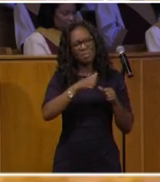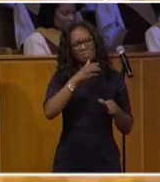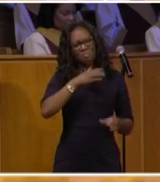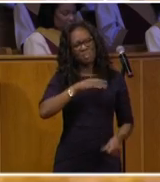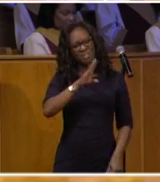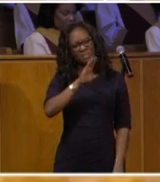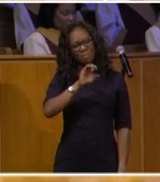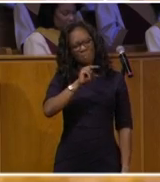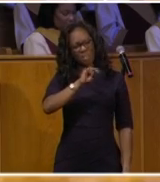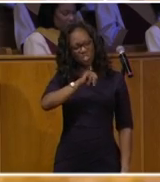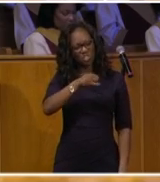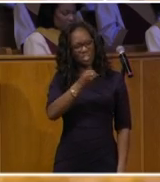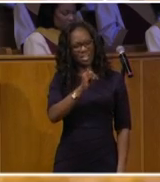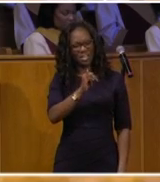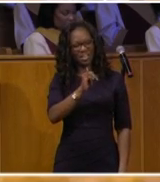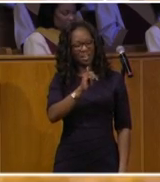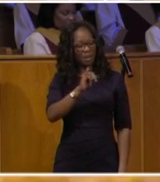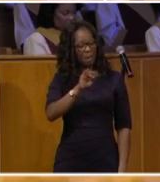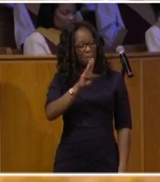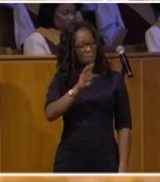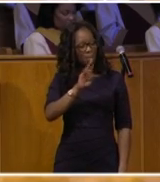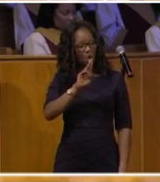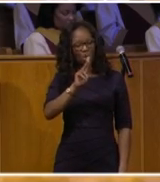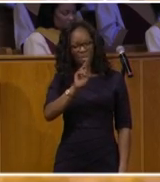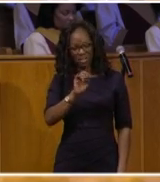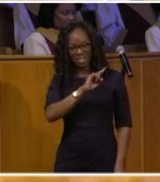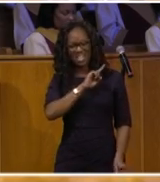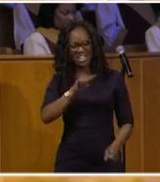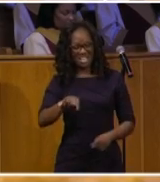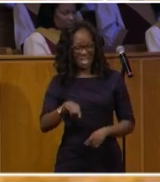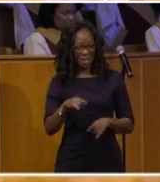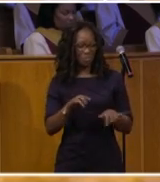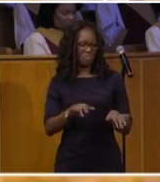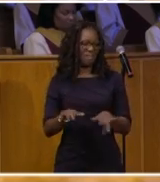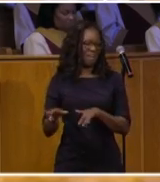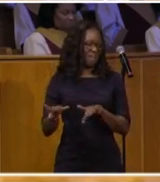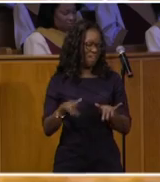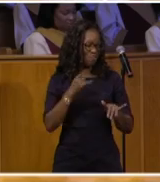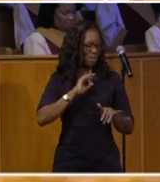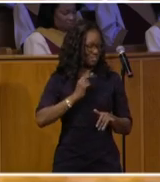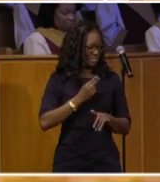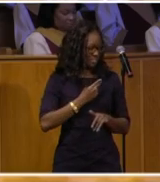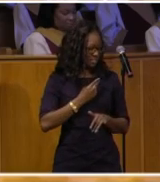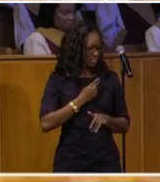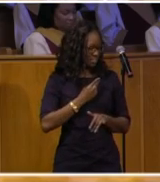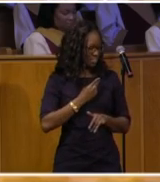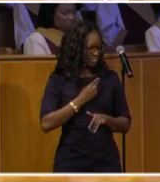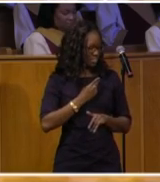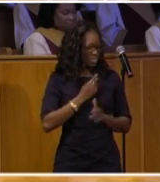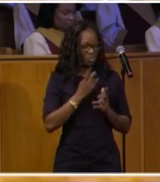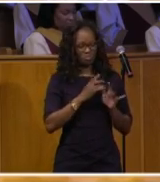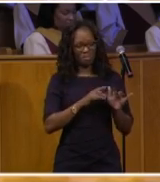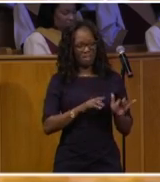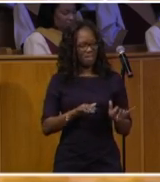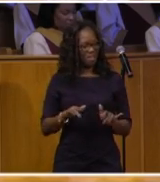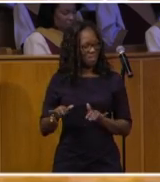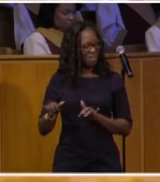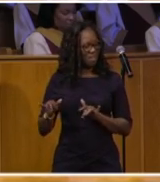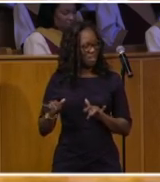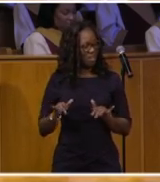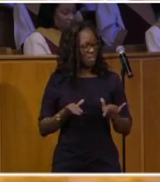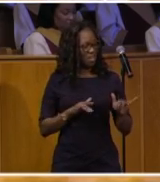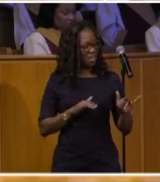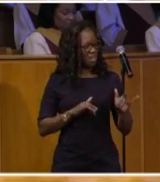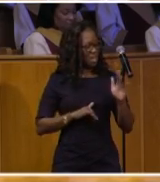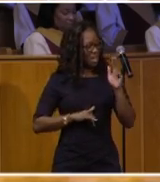Burke, who came and played for us in Vacation Bible School. And she was playing